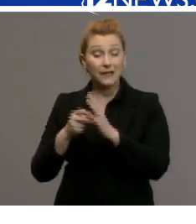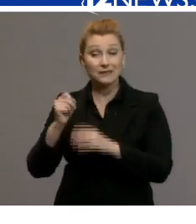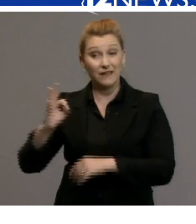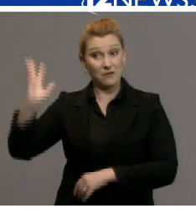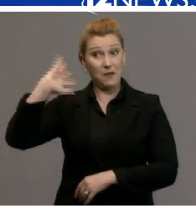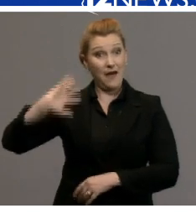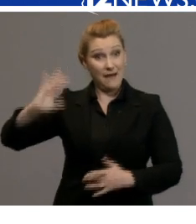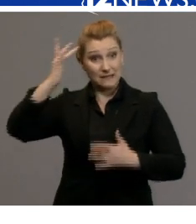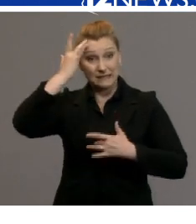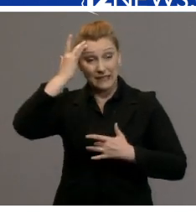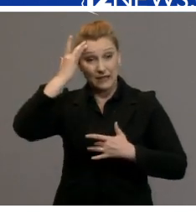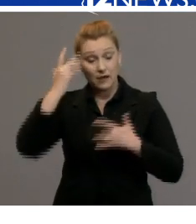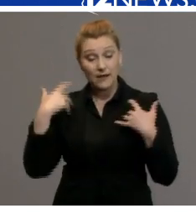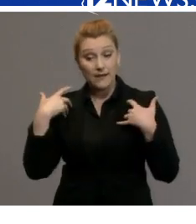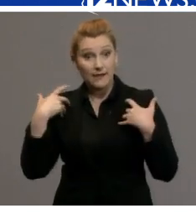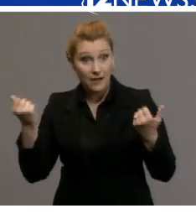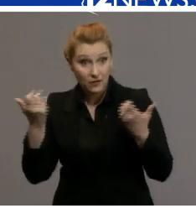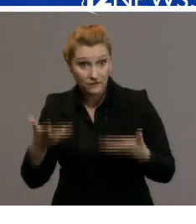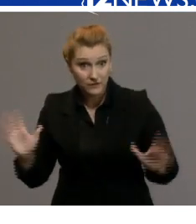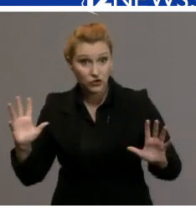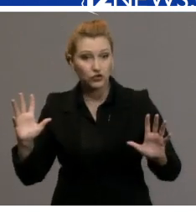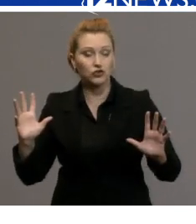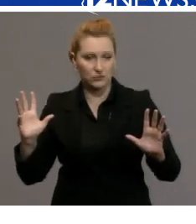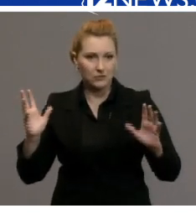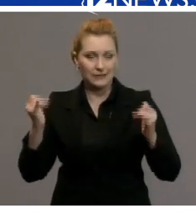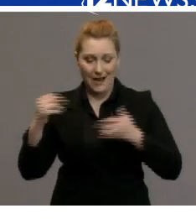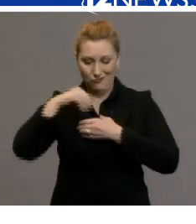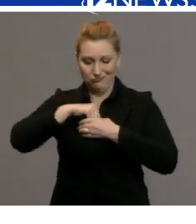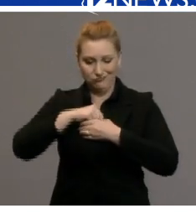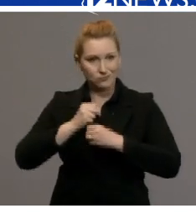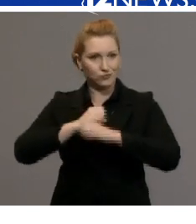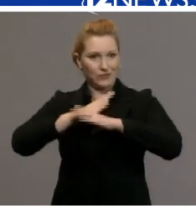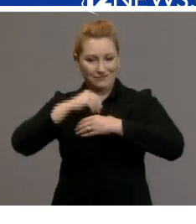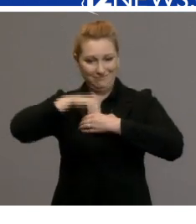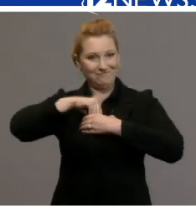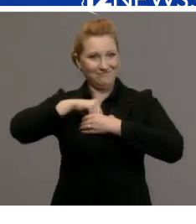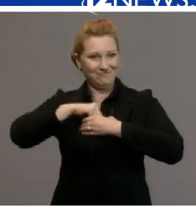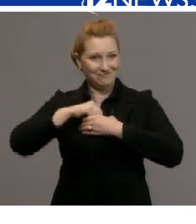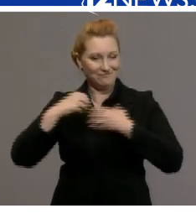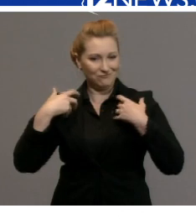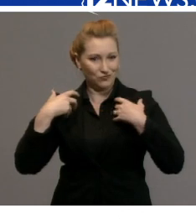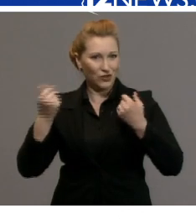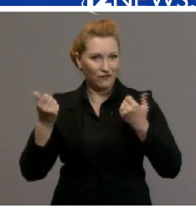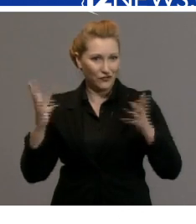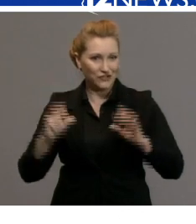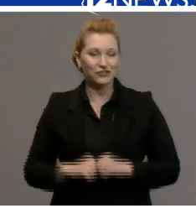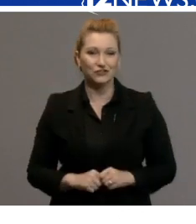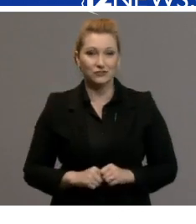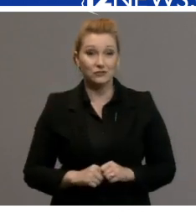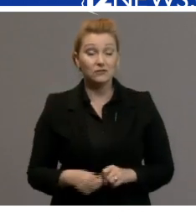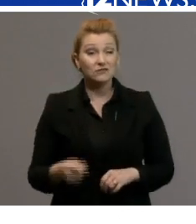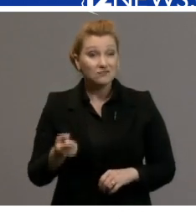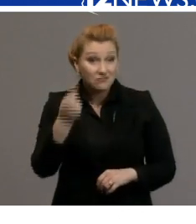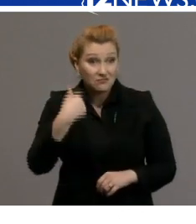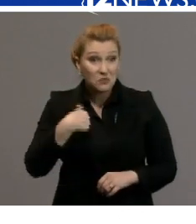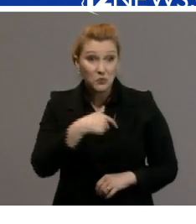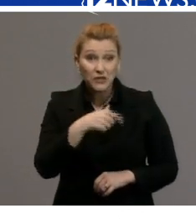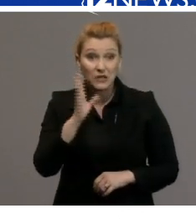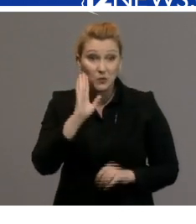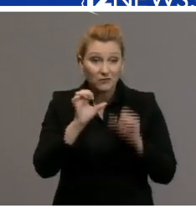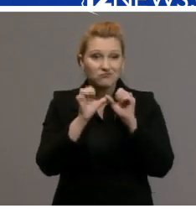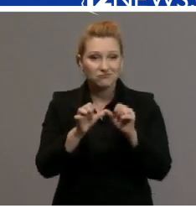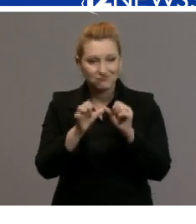COVID-19 and have since recovered. We're going to continue our testing blitz. We're focused on people